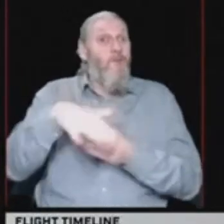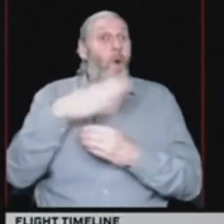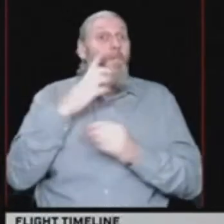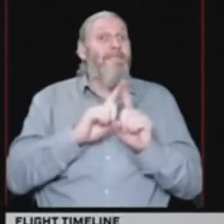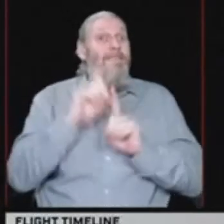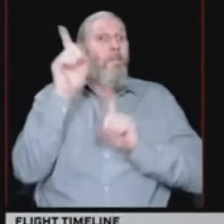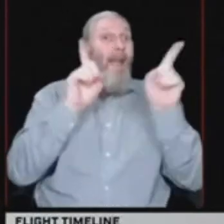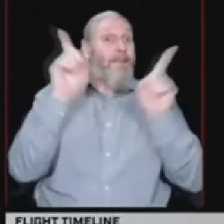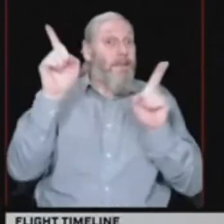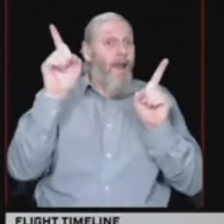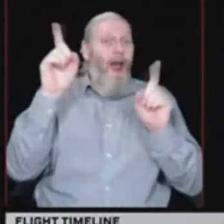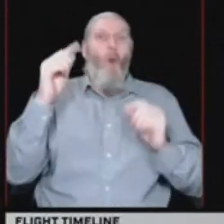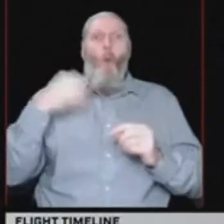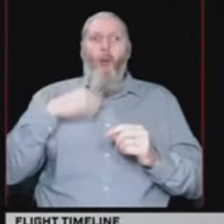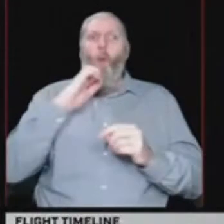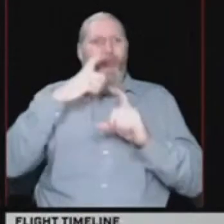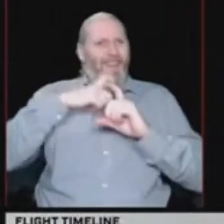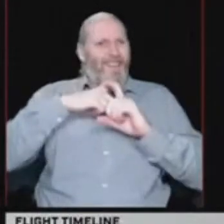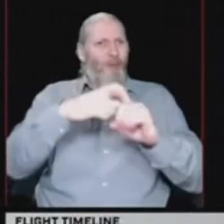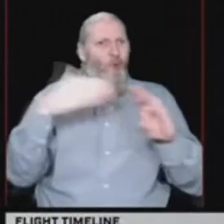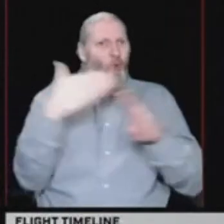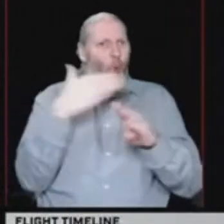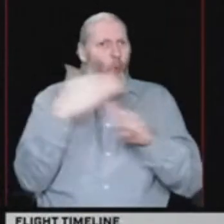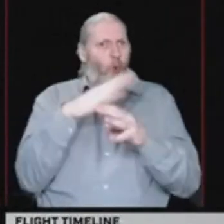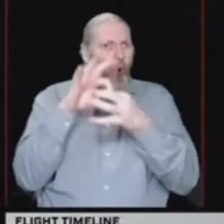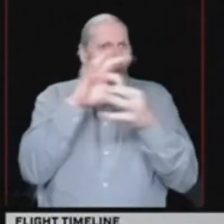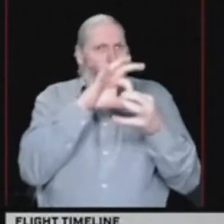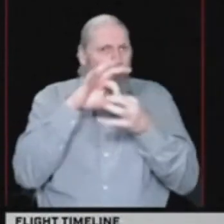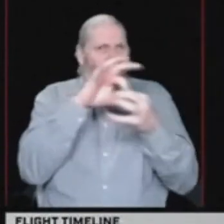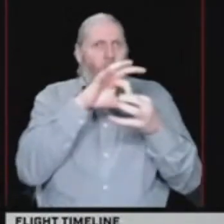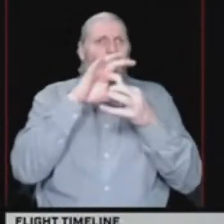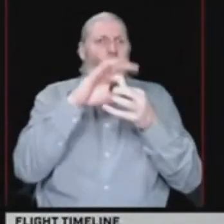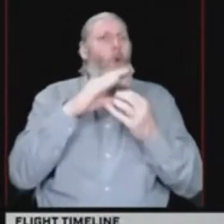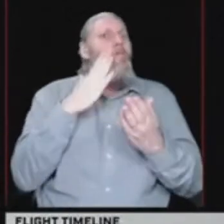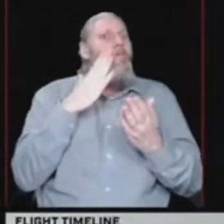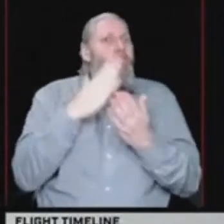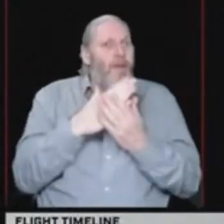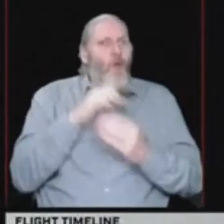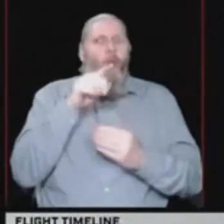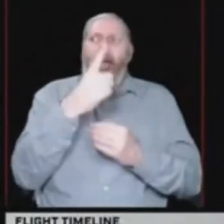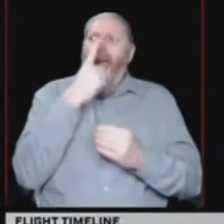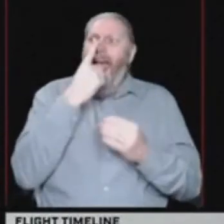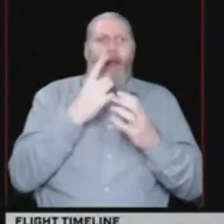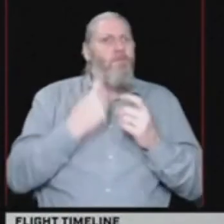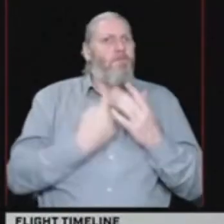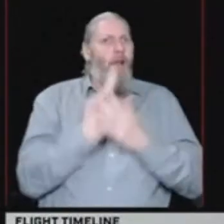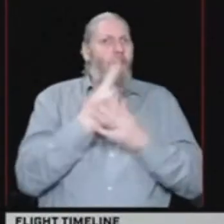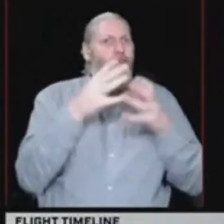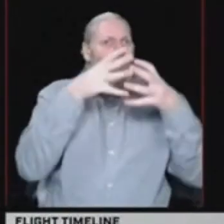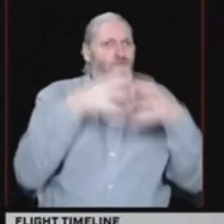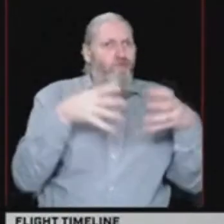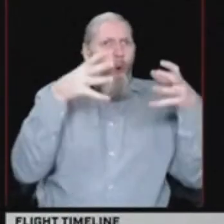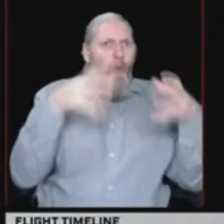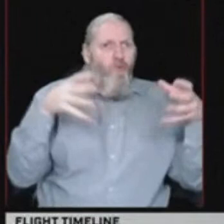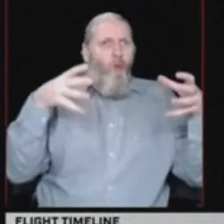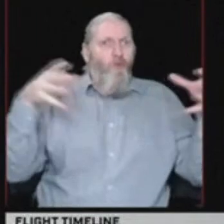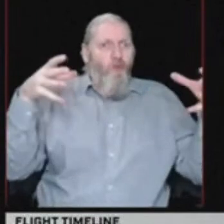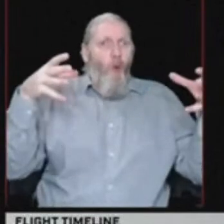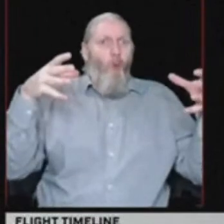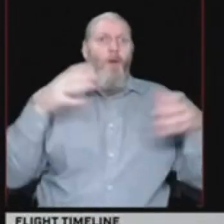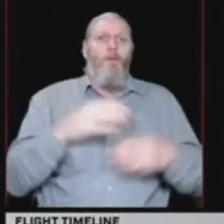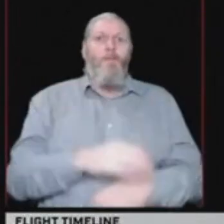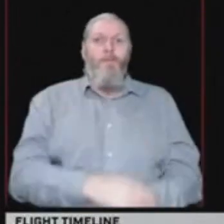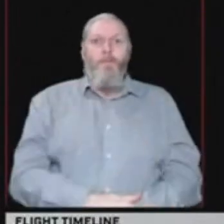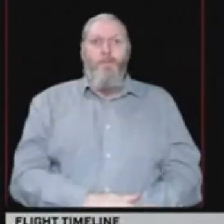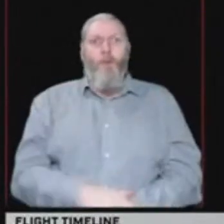make that happen. And having this launch capability from British soil clearly puts us front and centre of that. Absolutely. And